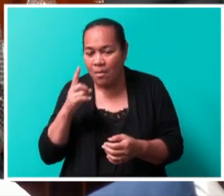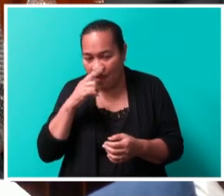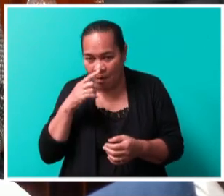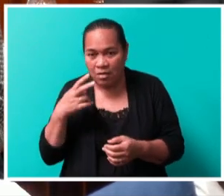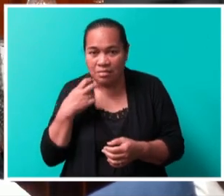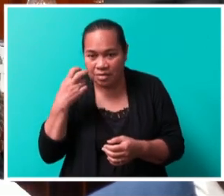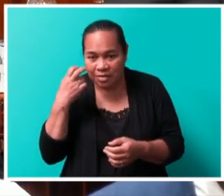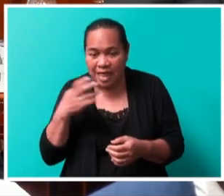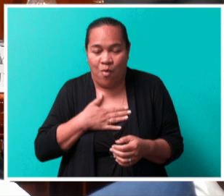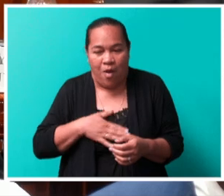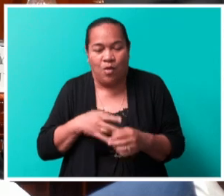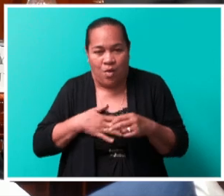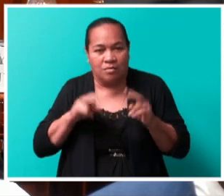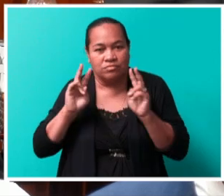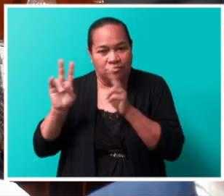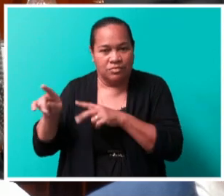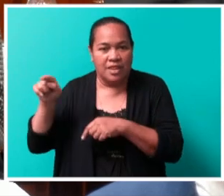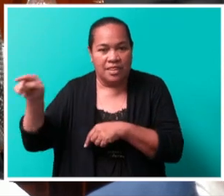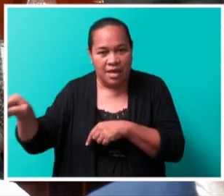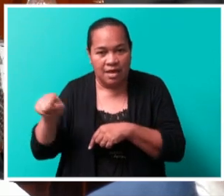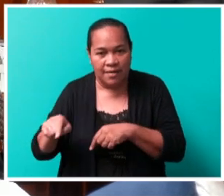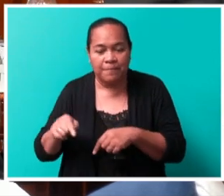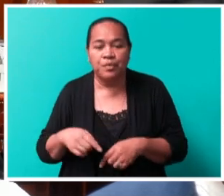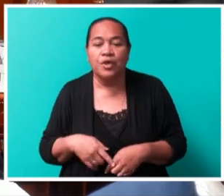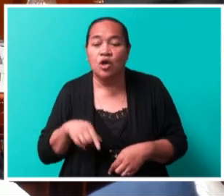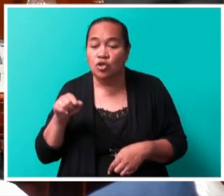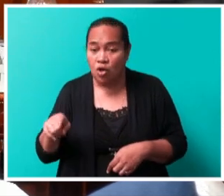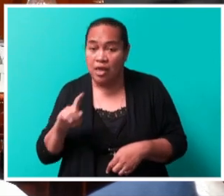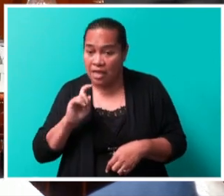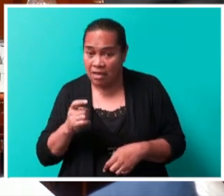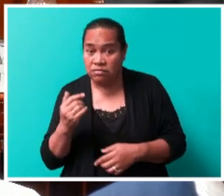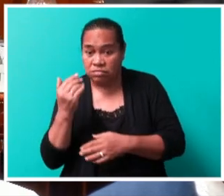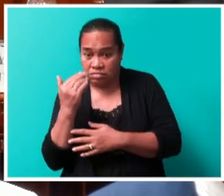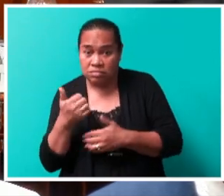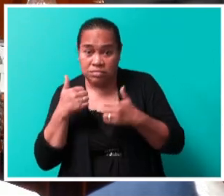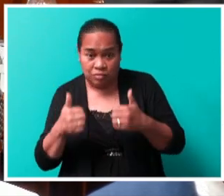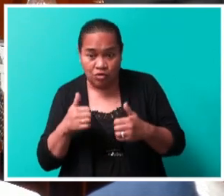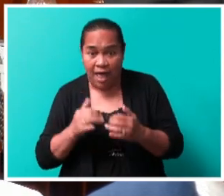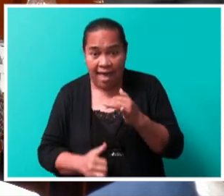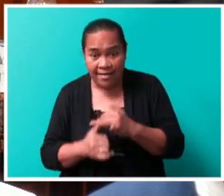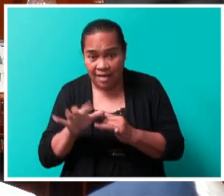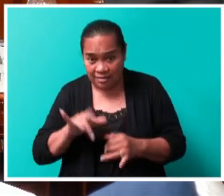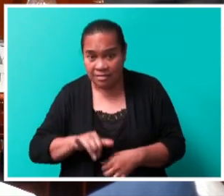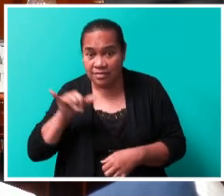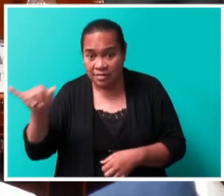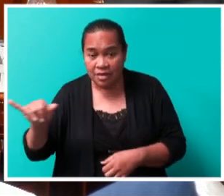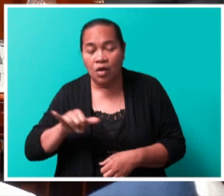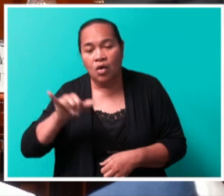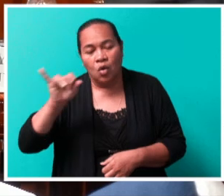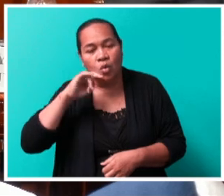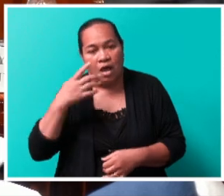travelers are actively seeking. Reliable scheduled access unlocks that potential, stimulating private sector investment